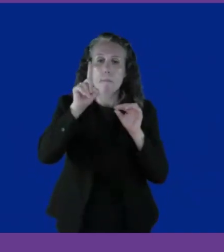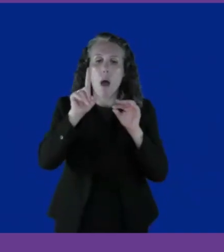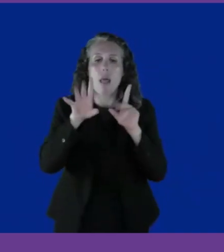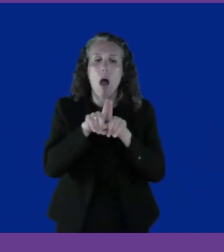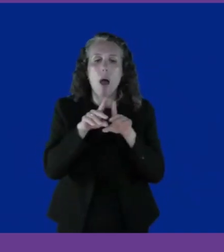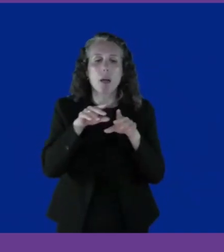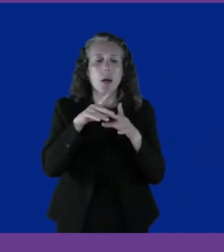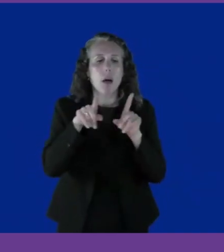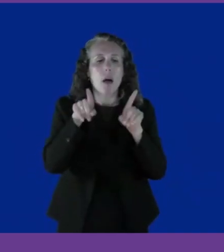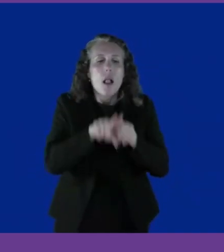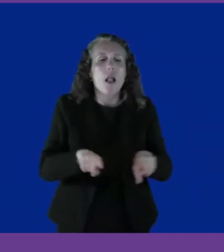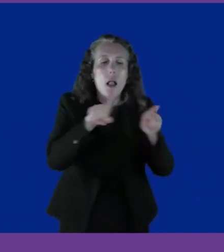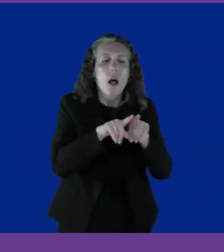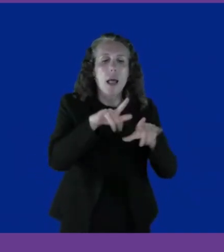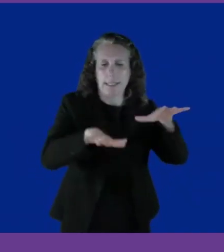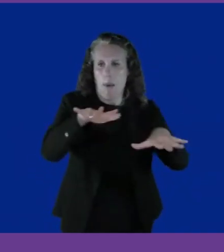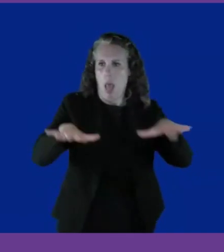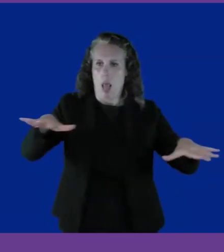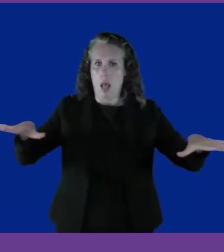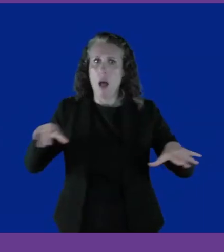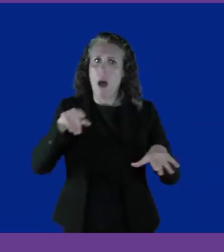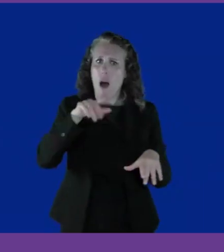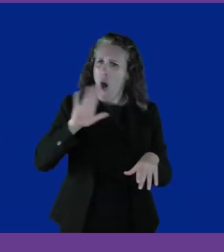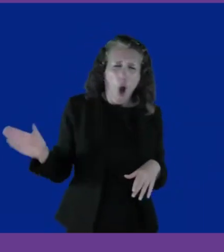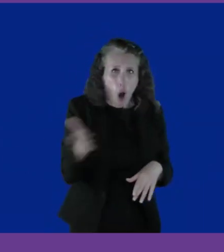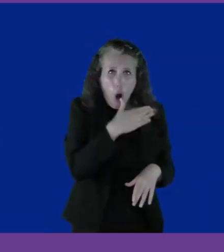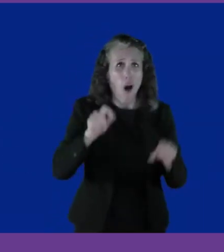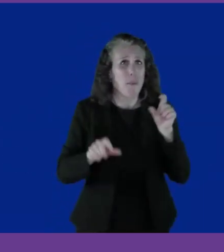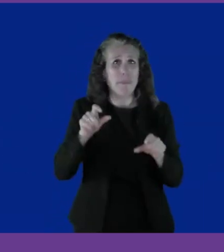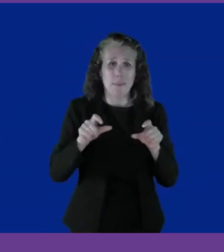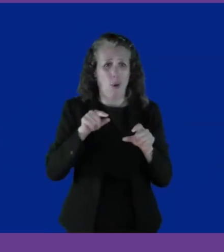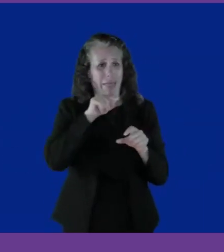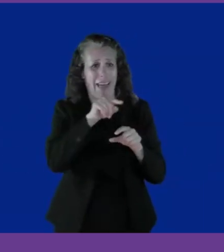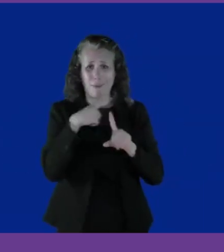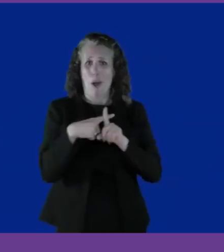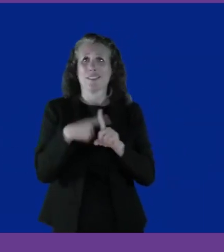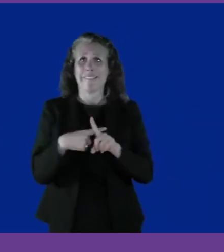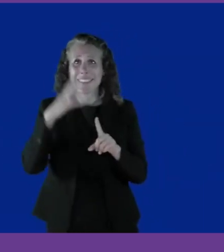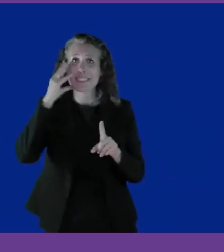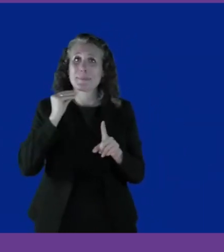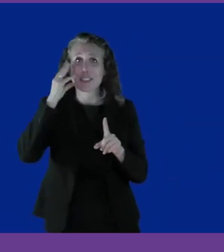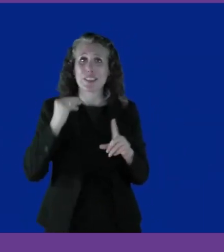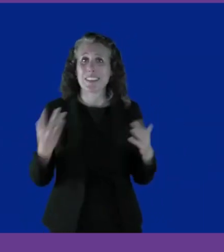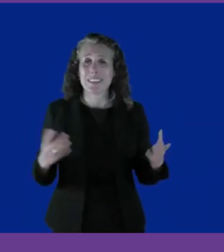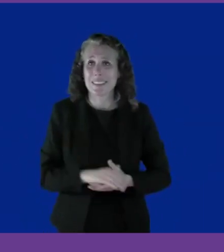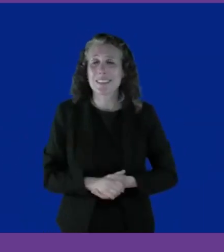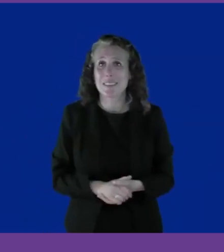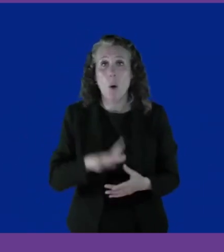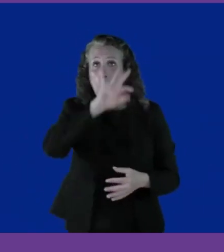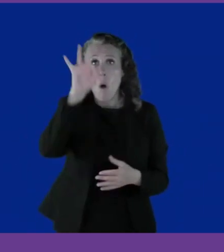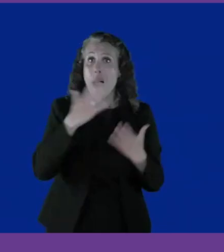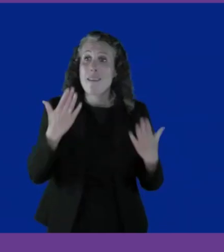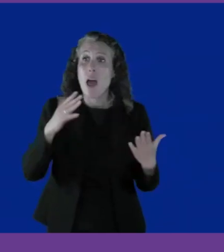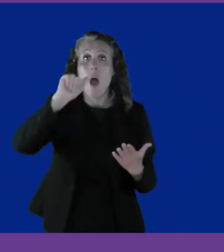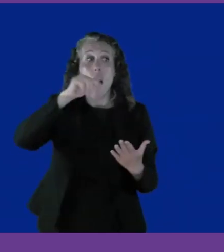patterns. This is also benefiting the general population, for whom also the multiplication of apps